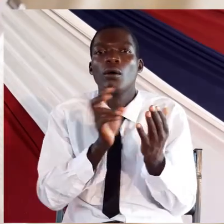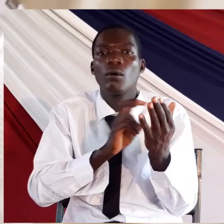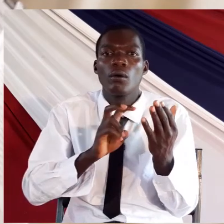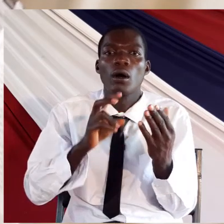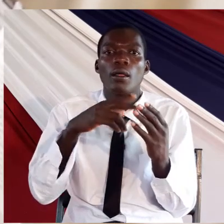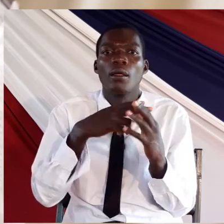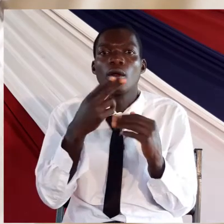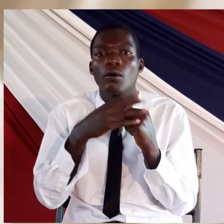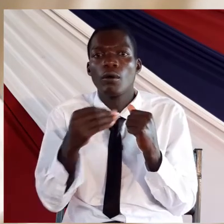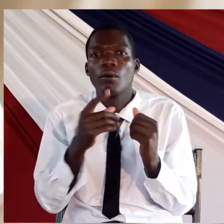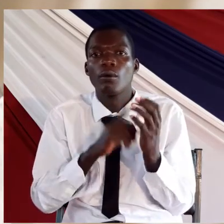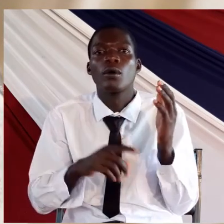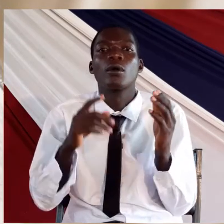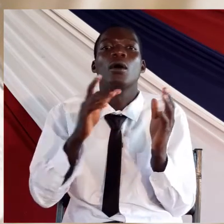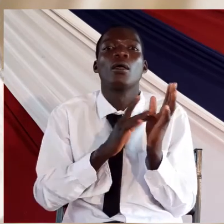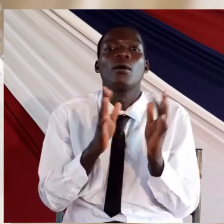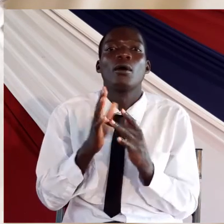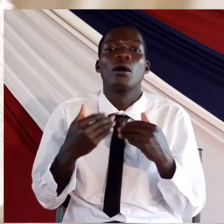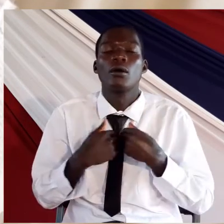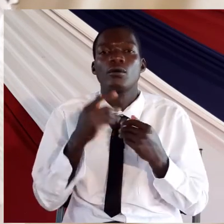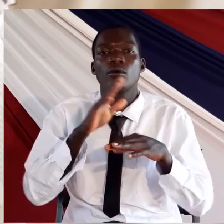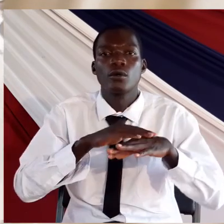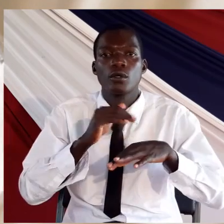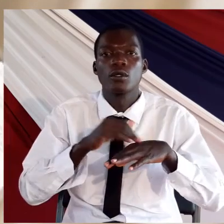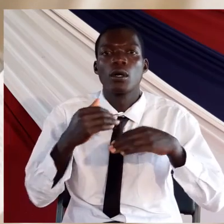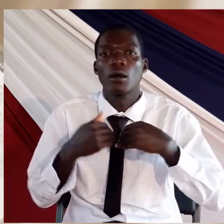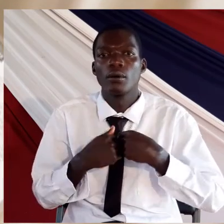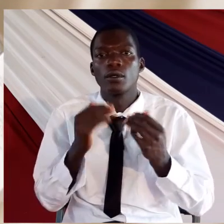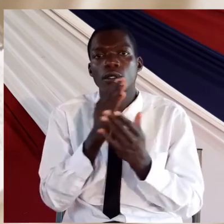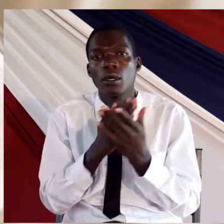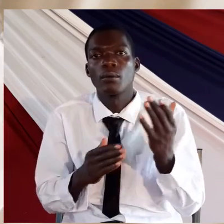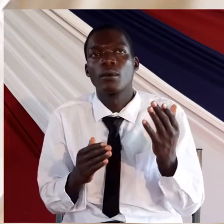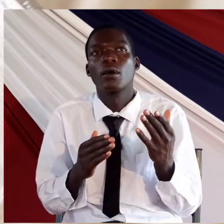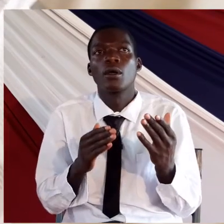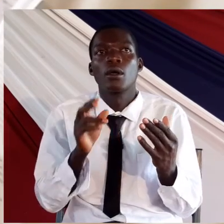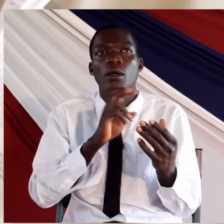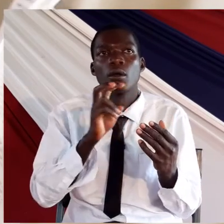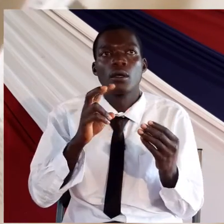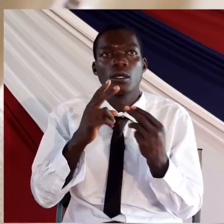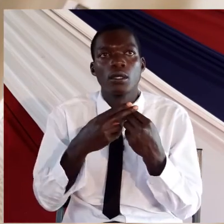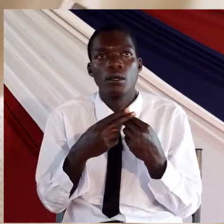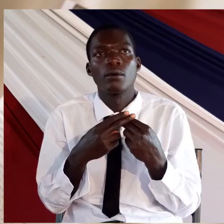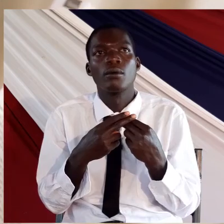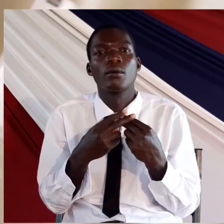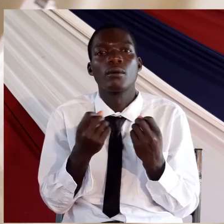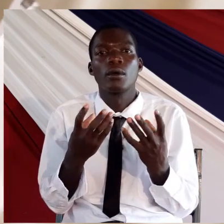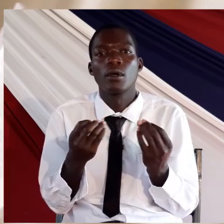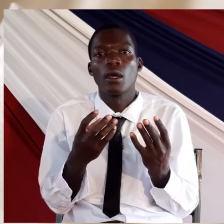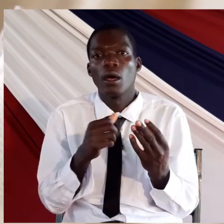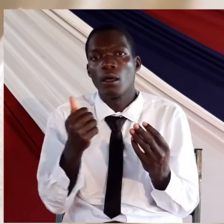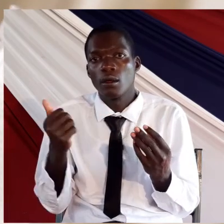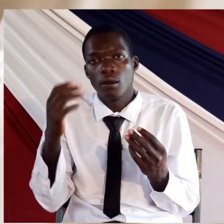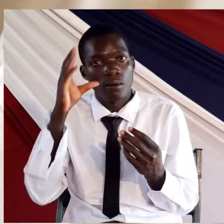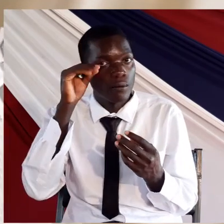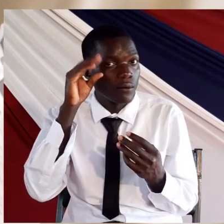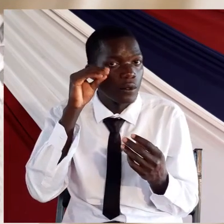copy of what the Bible has. You would be told there was some king who went and saved a community, just like Moses also